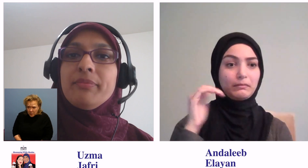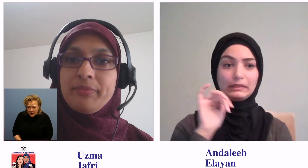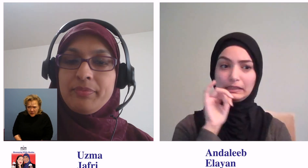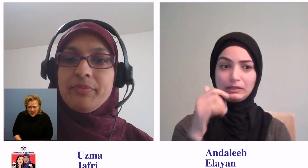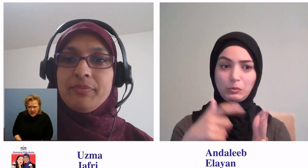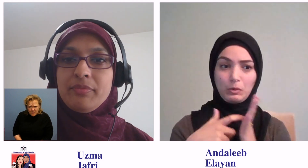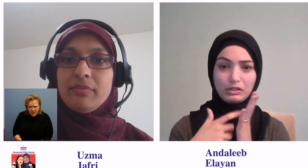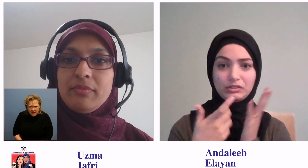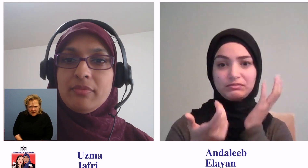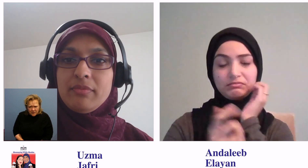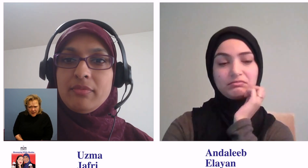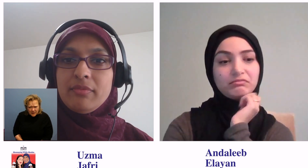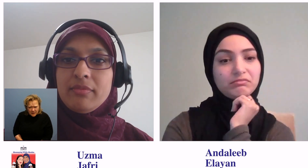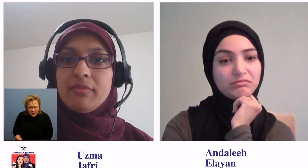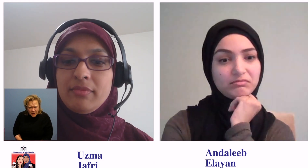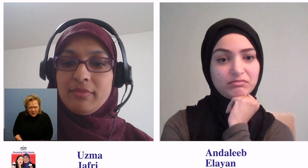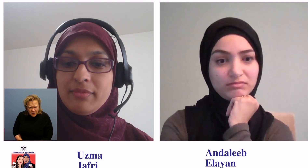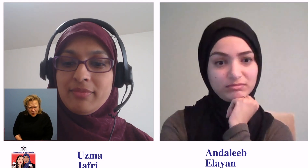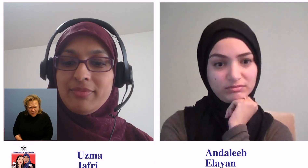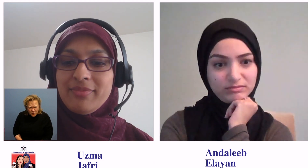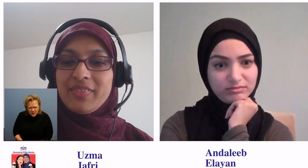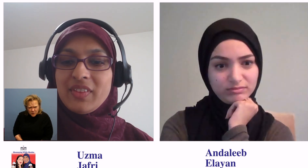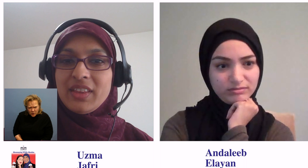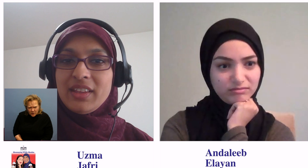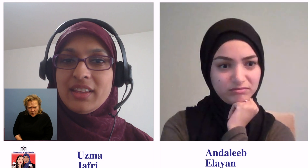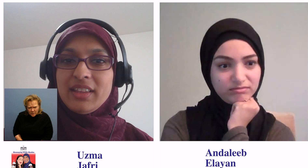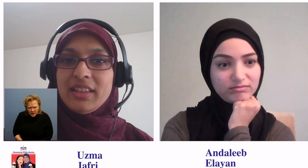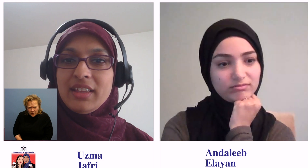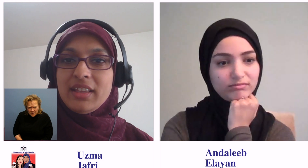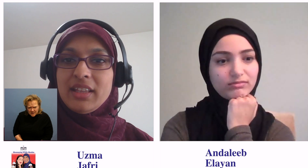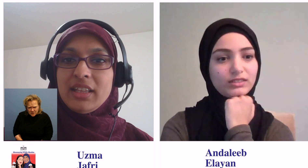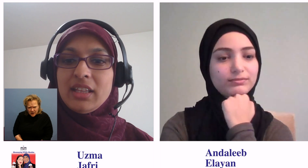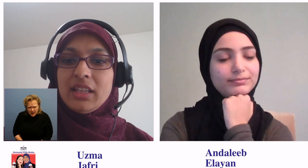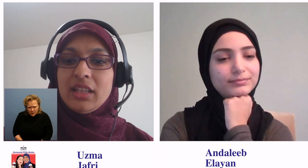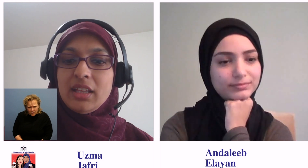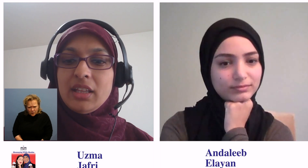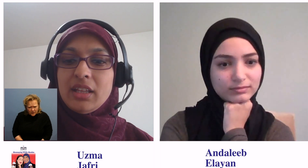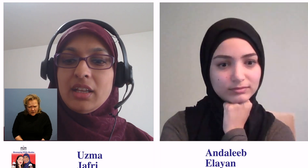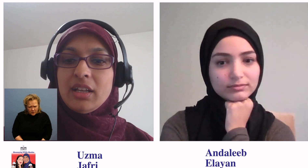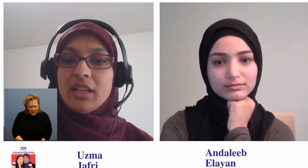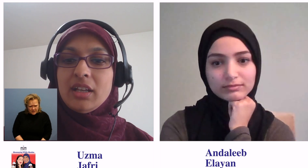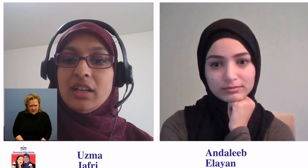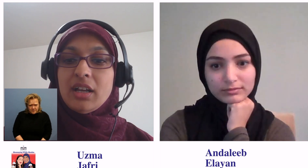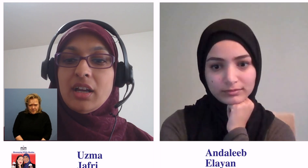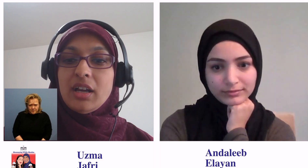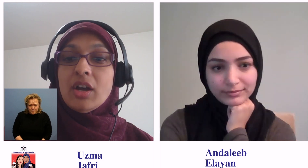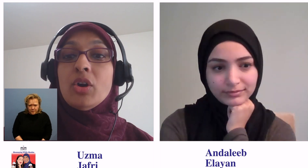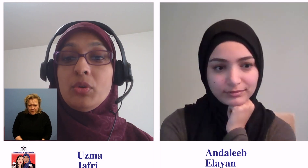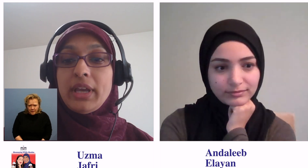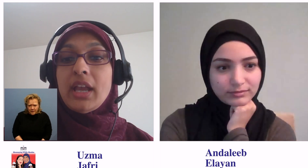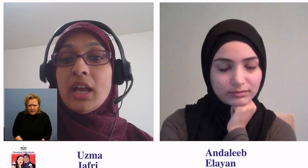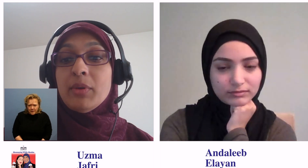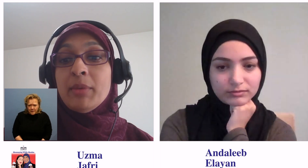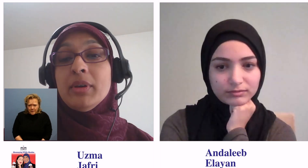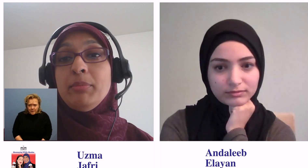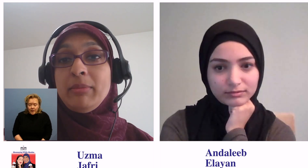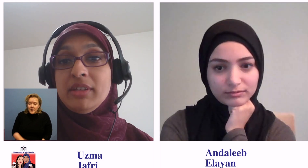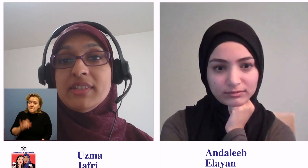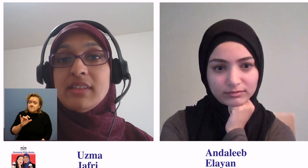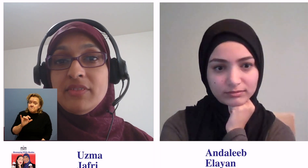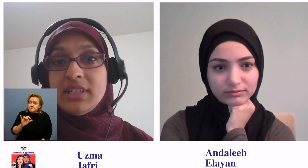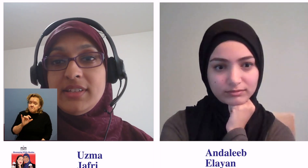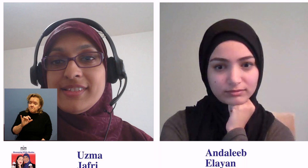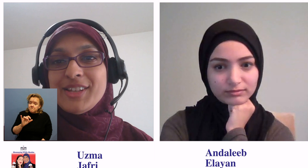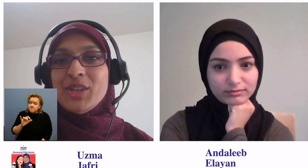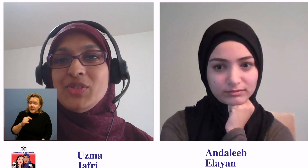required now. But I think even back then, I'm not sure if it was required back when my sister and I were in the U.S. Oh, okay. I'm a